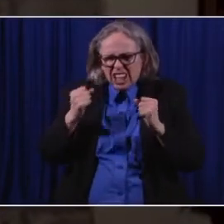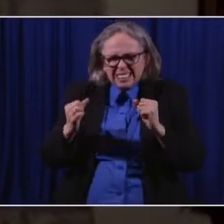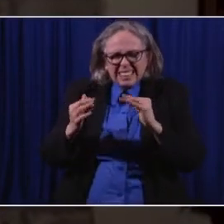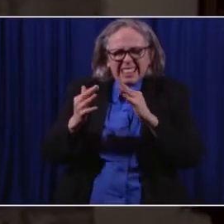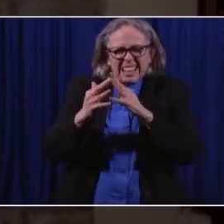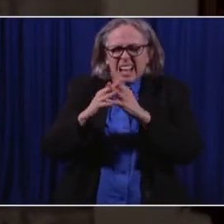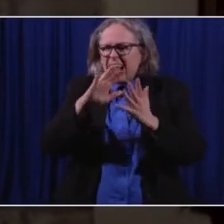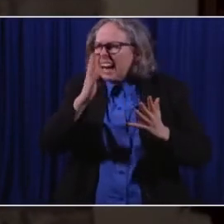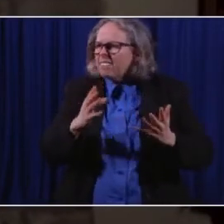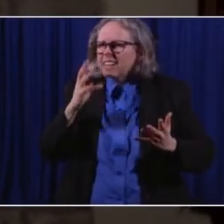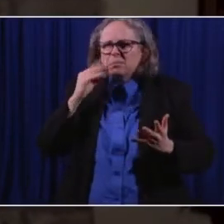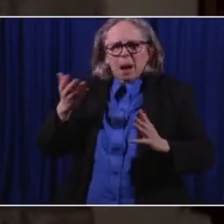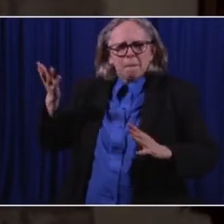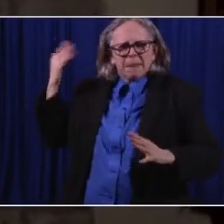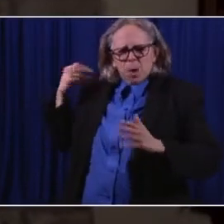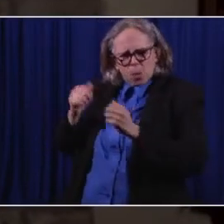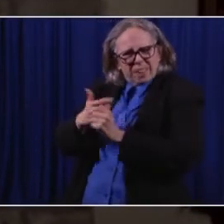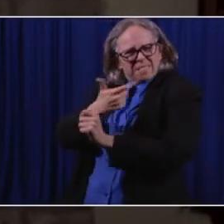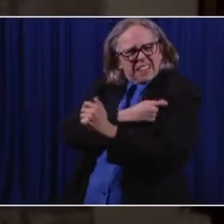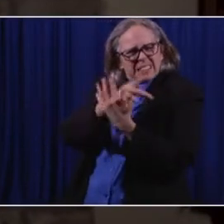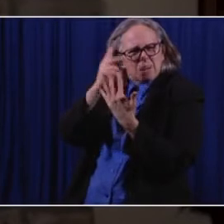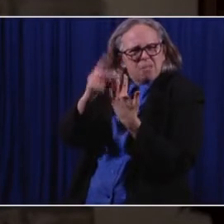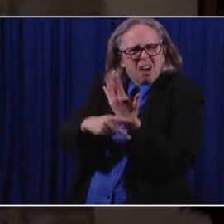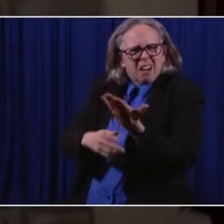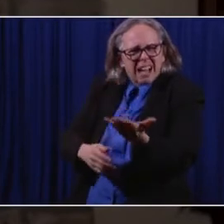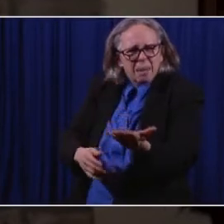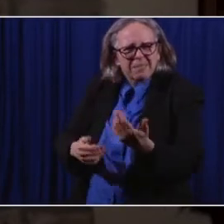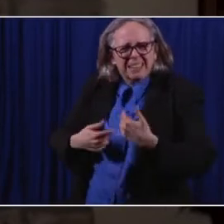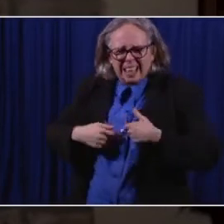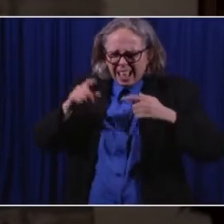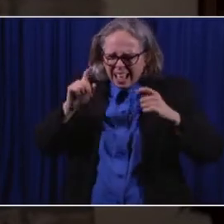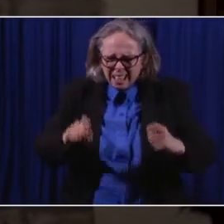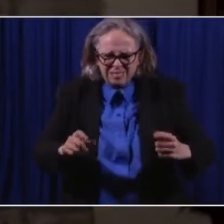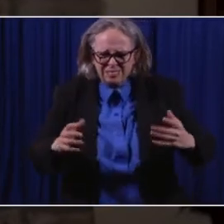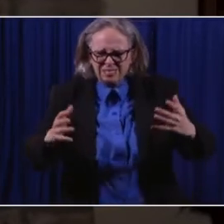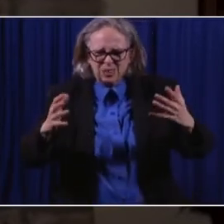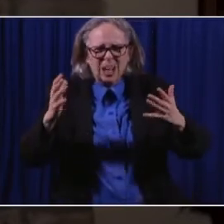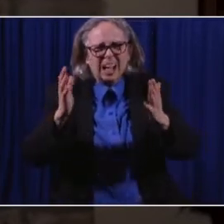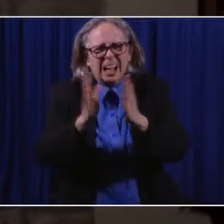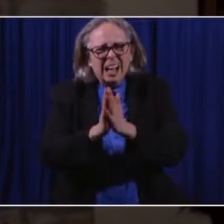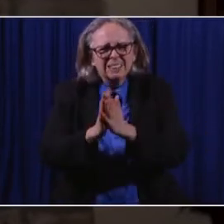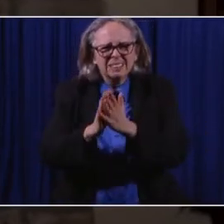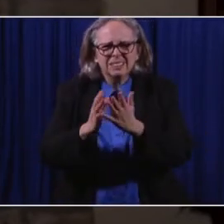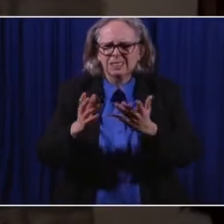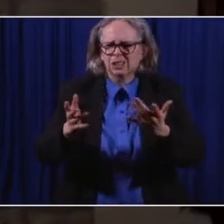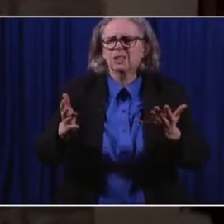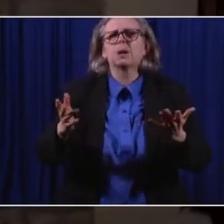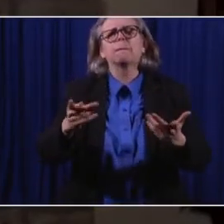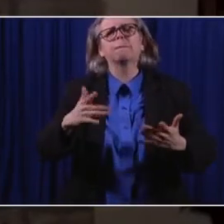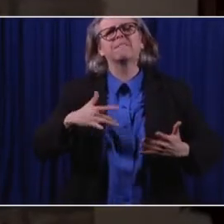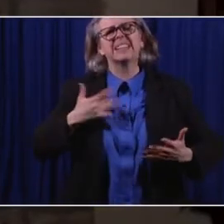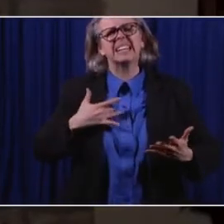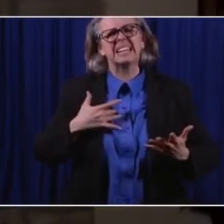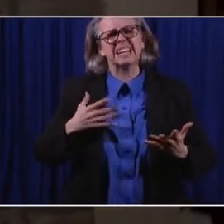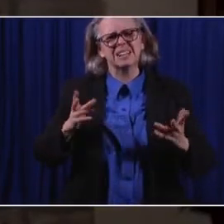just has to be a moral imperative for us to do this now. So we learn